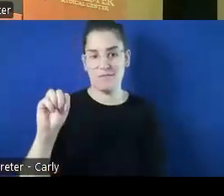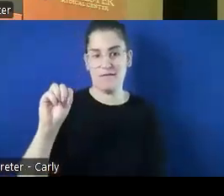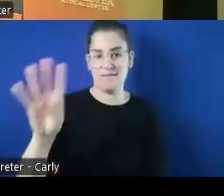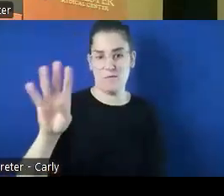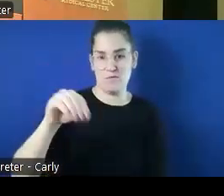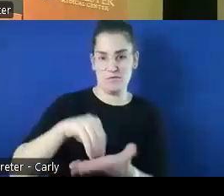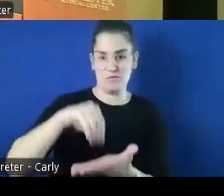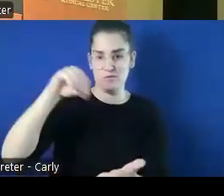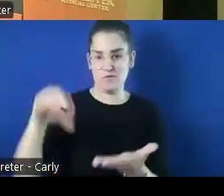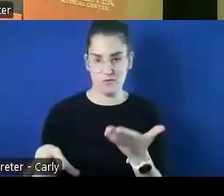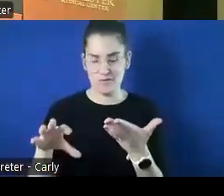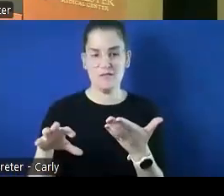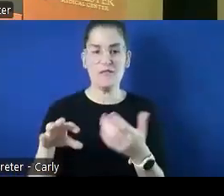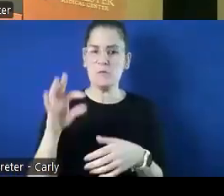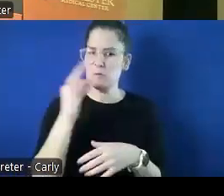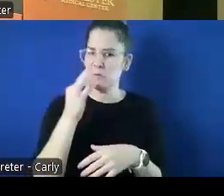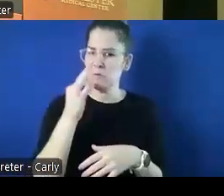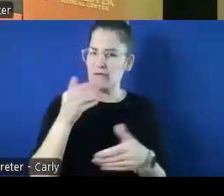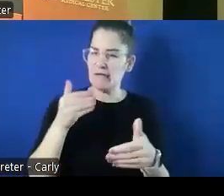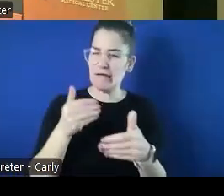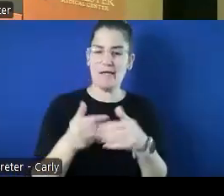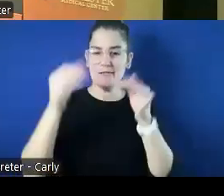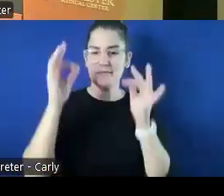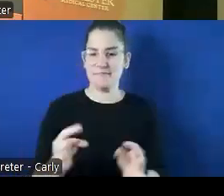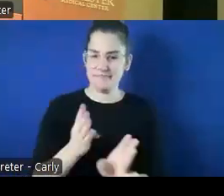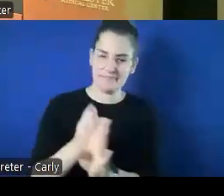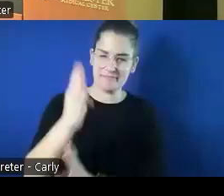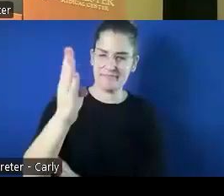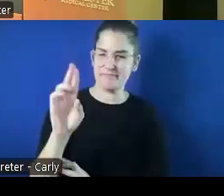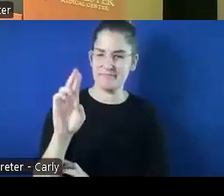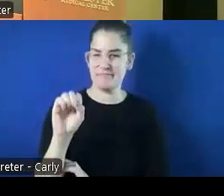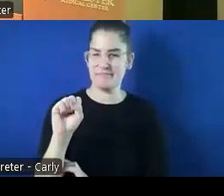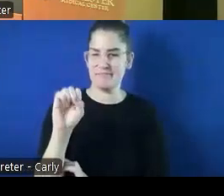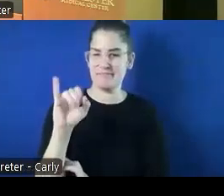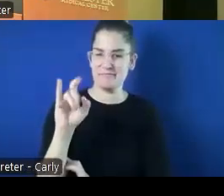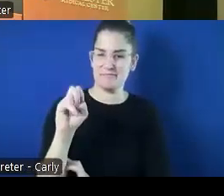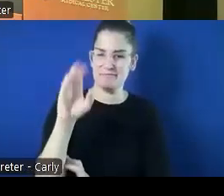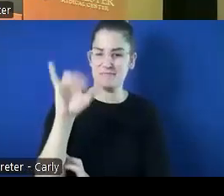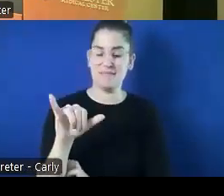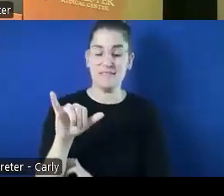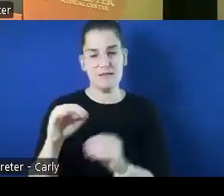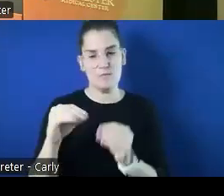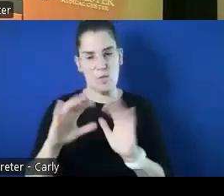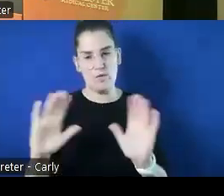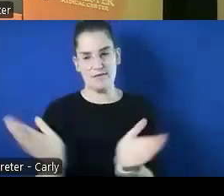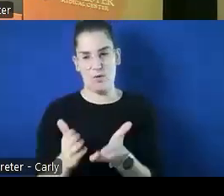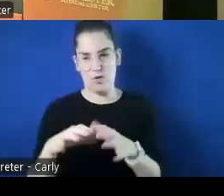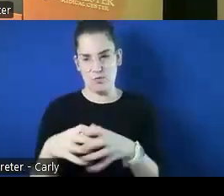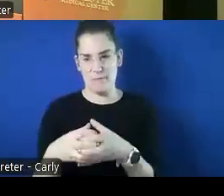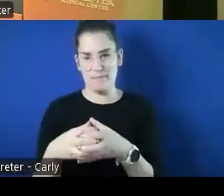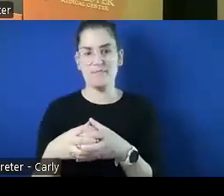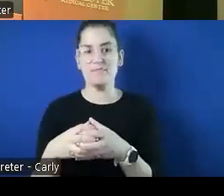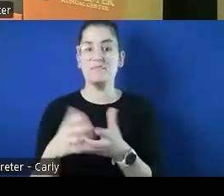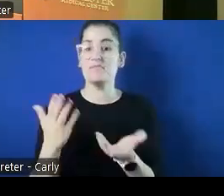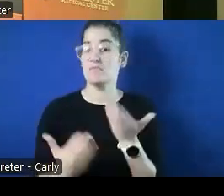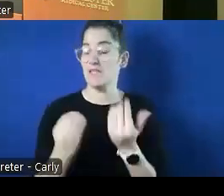already or are very close to deciding to pursue psychiatry residency. This would be a much smaller cohort, but it would also be perhaps